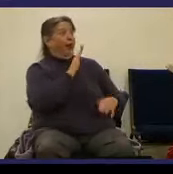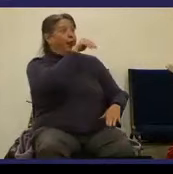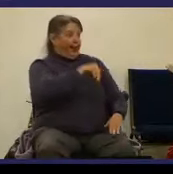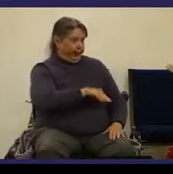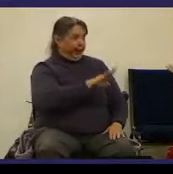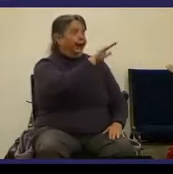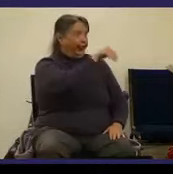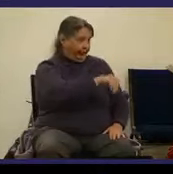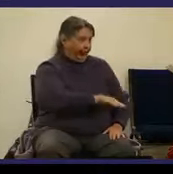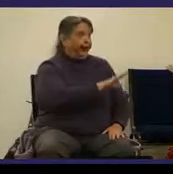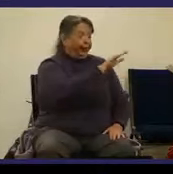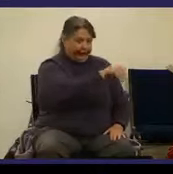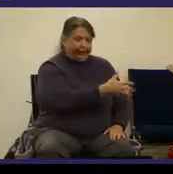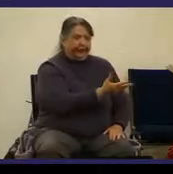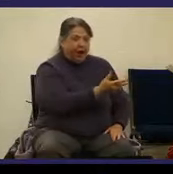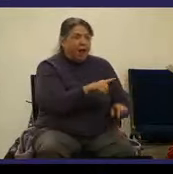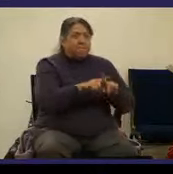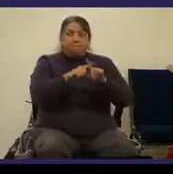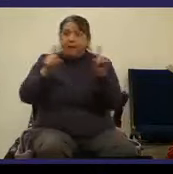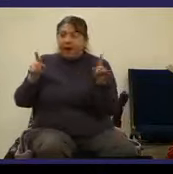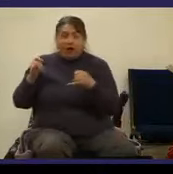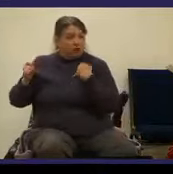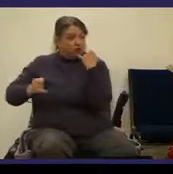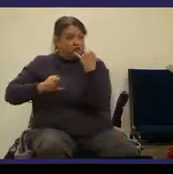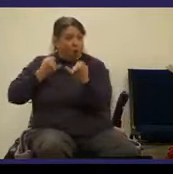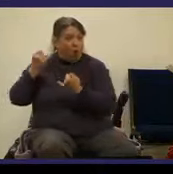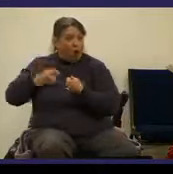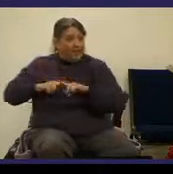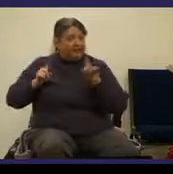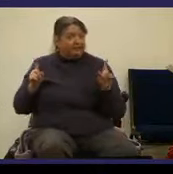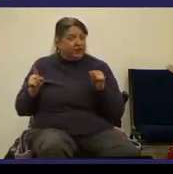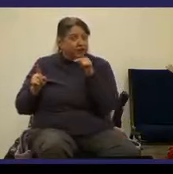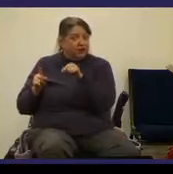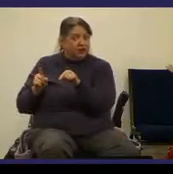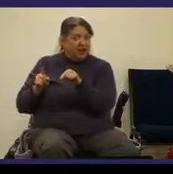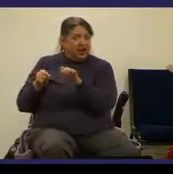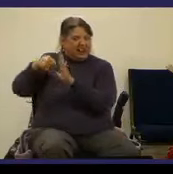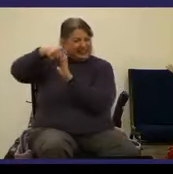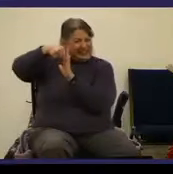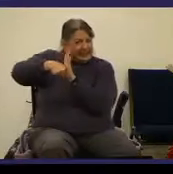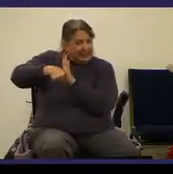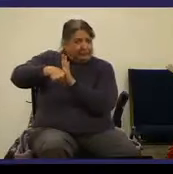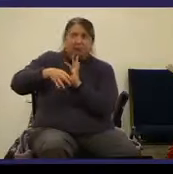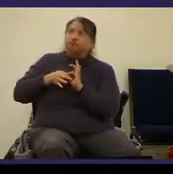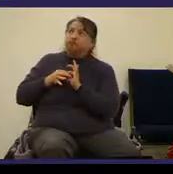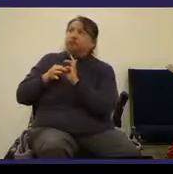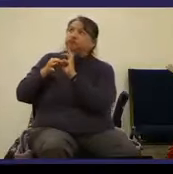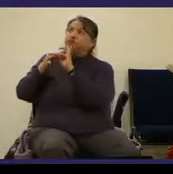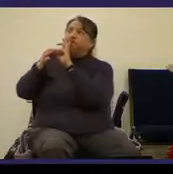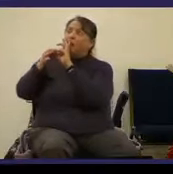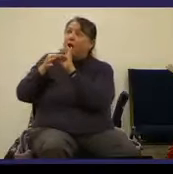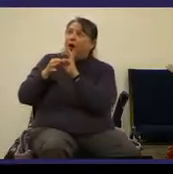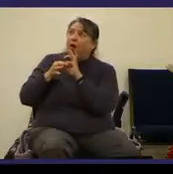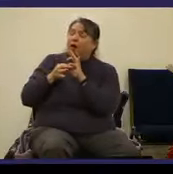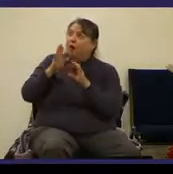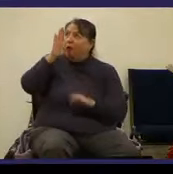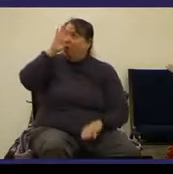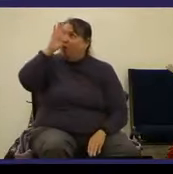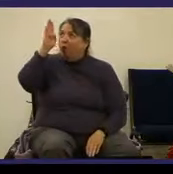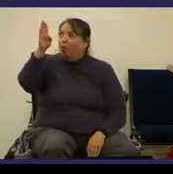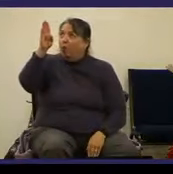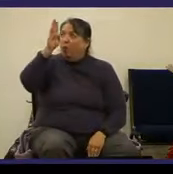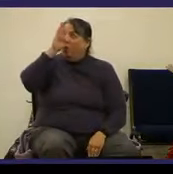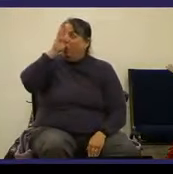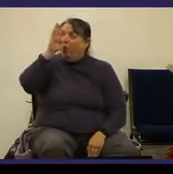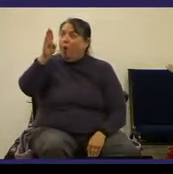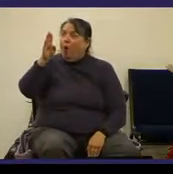The biblical concept of joy involves a deeper reality. Joy includes a condition of